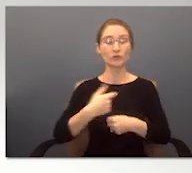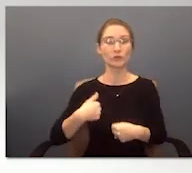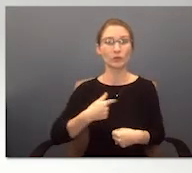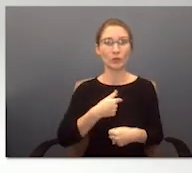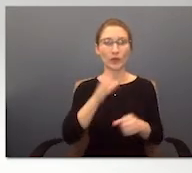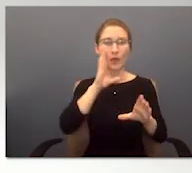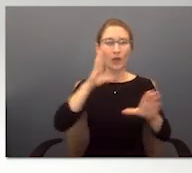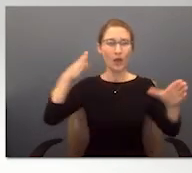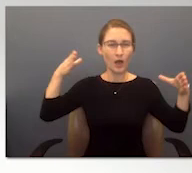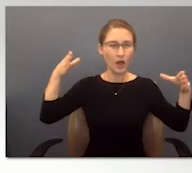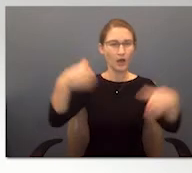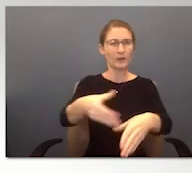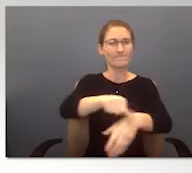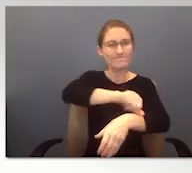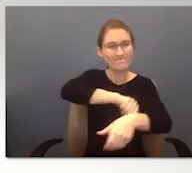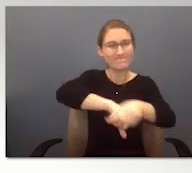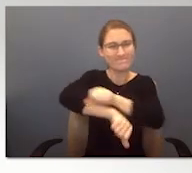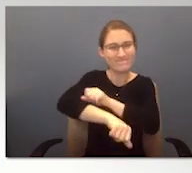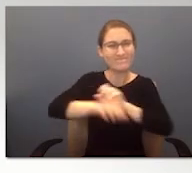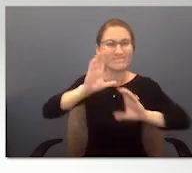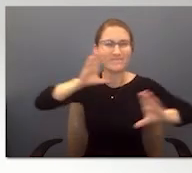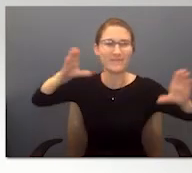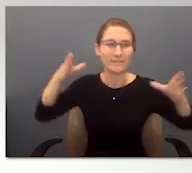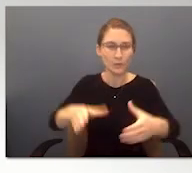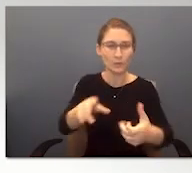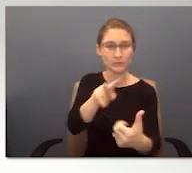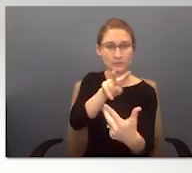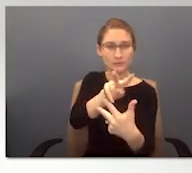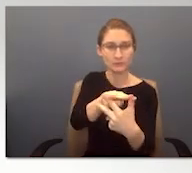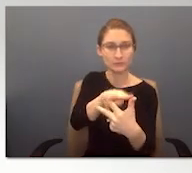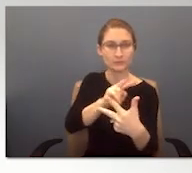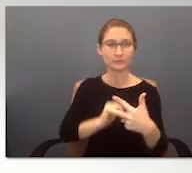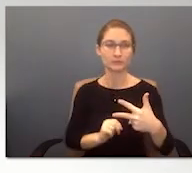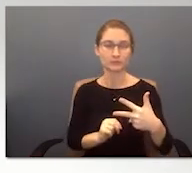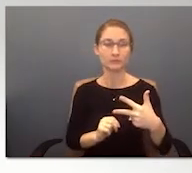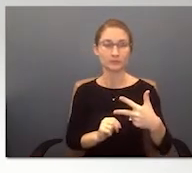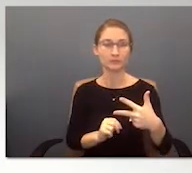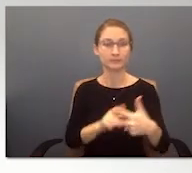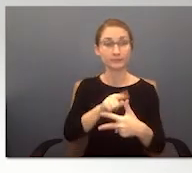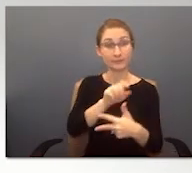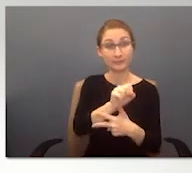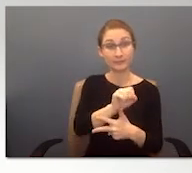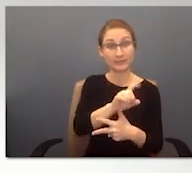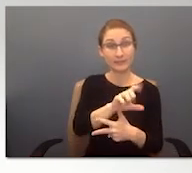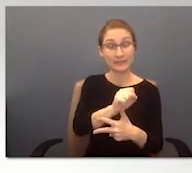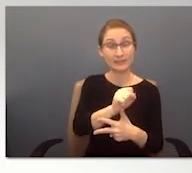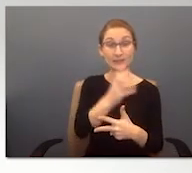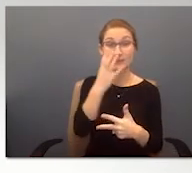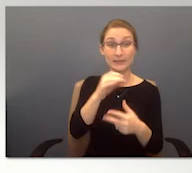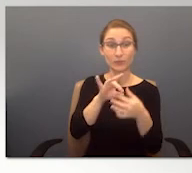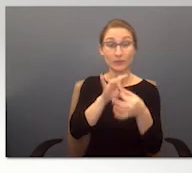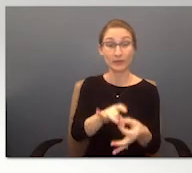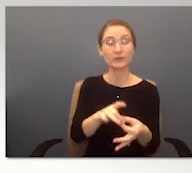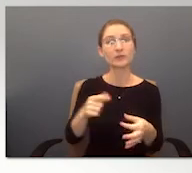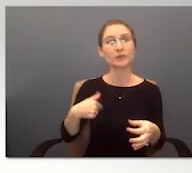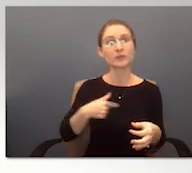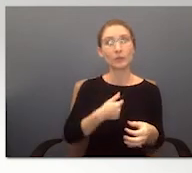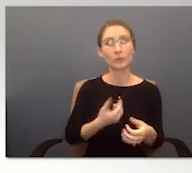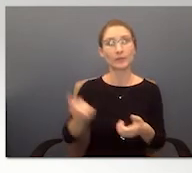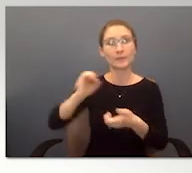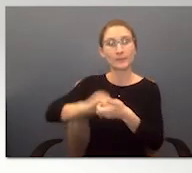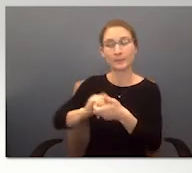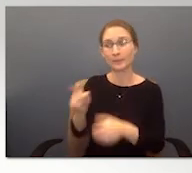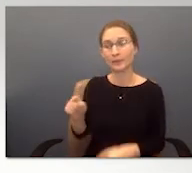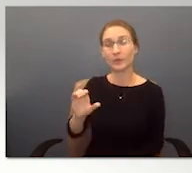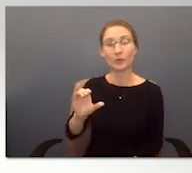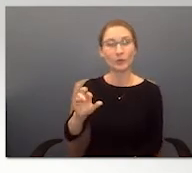to attack the first 2, sleep-related infant deaths. We're partnering with an organization called Cribs for Kids out